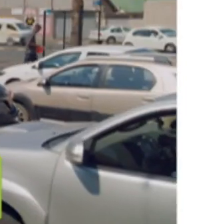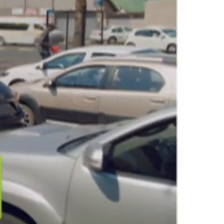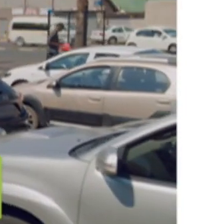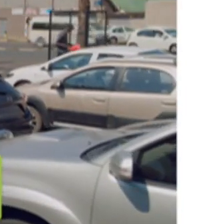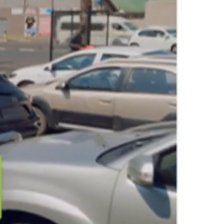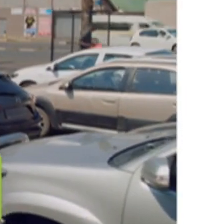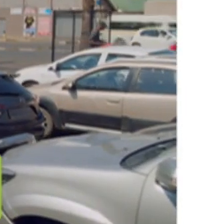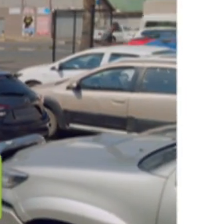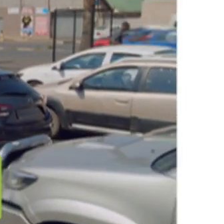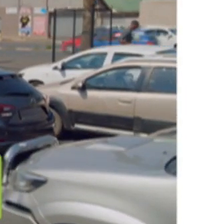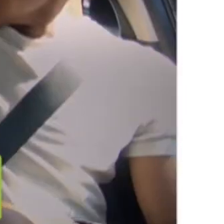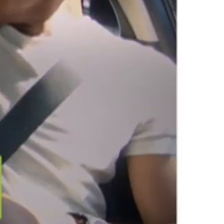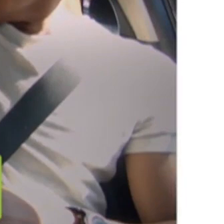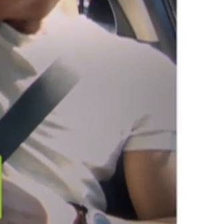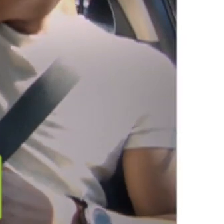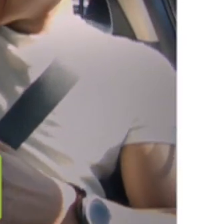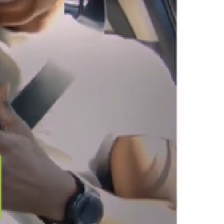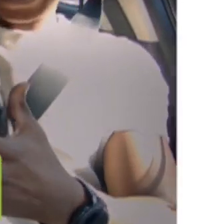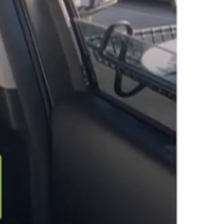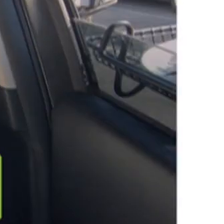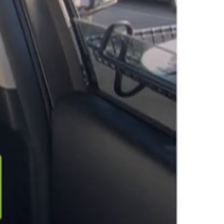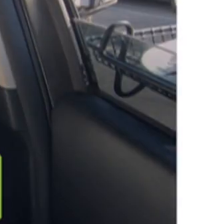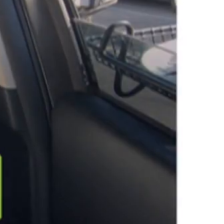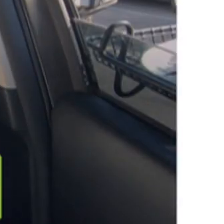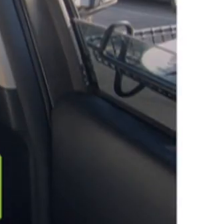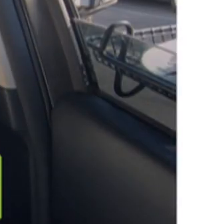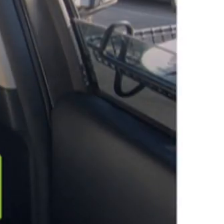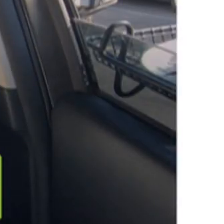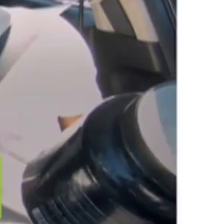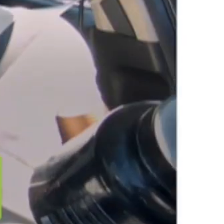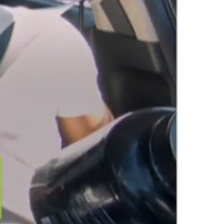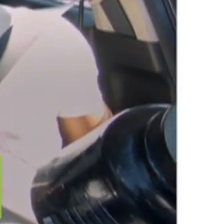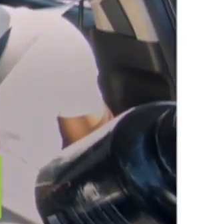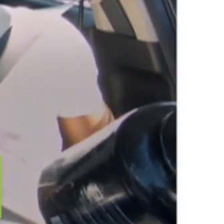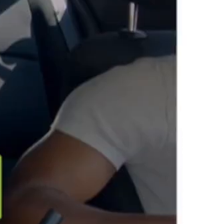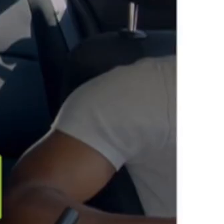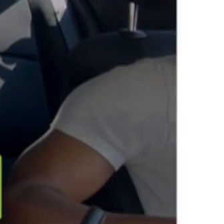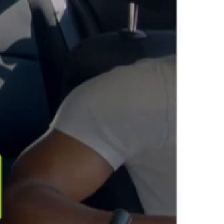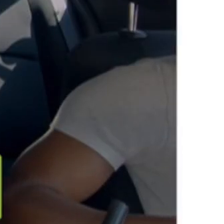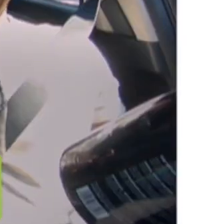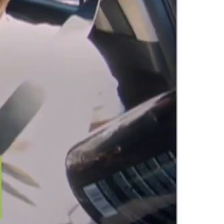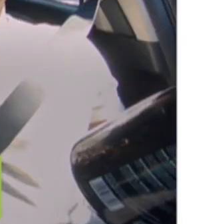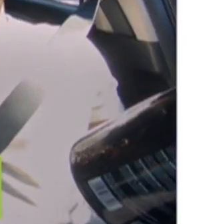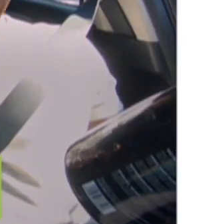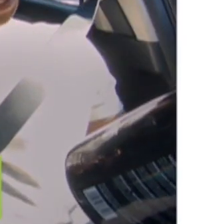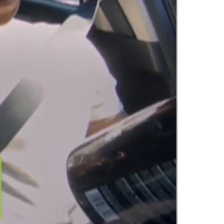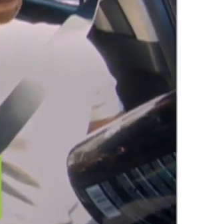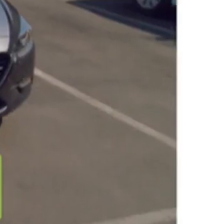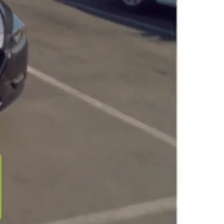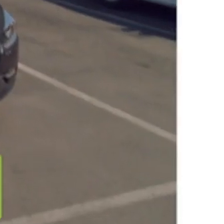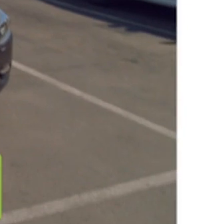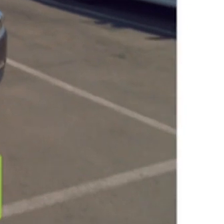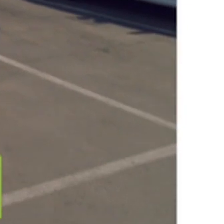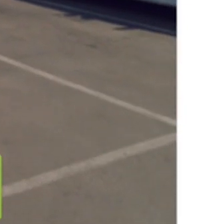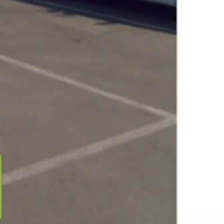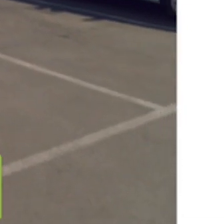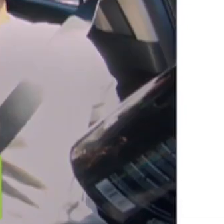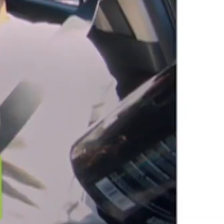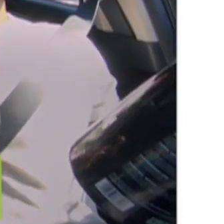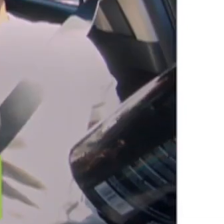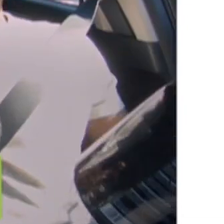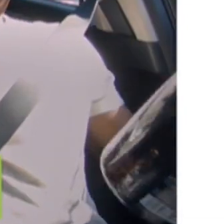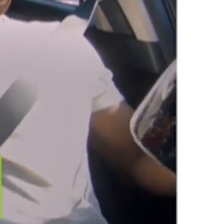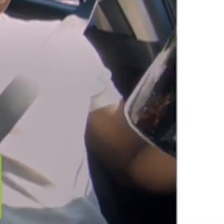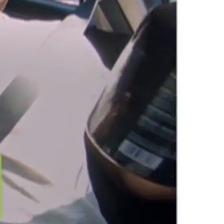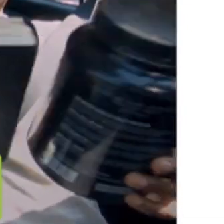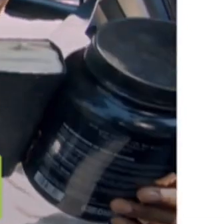hold on. You carry your protein Yes. in your car with you. Is this what Balance, God and gym. Bible, Yes.